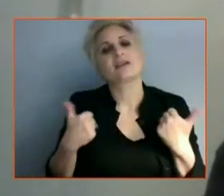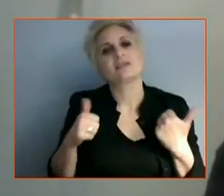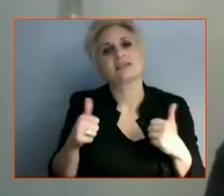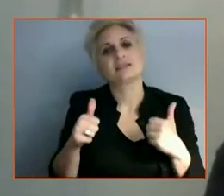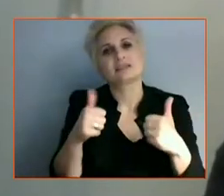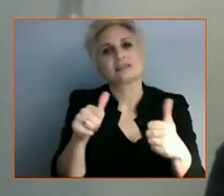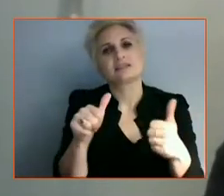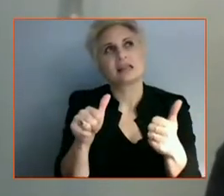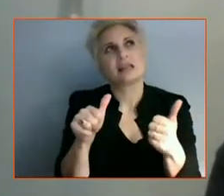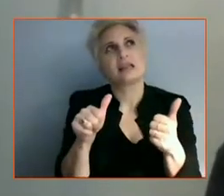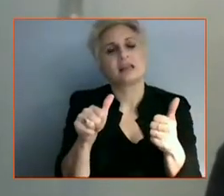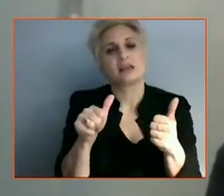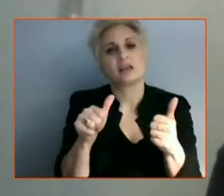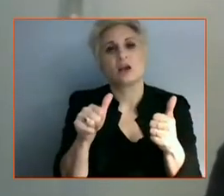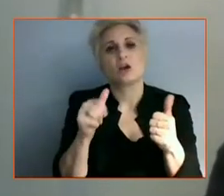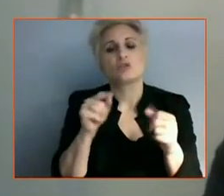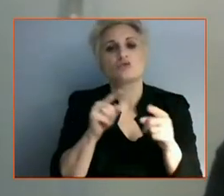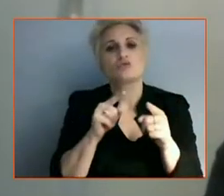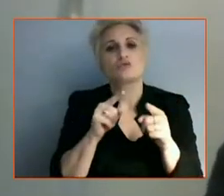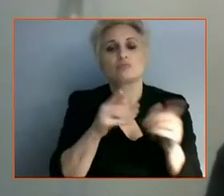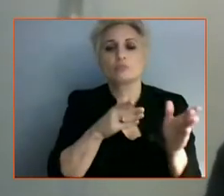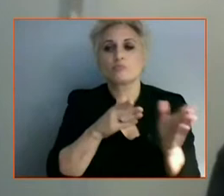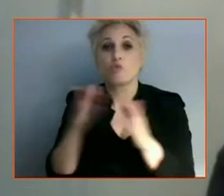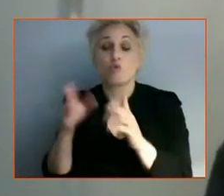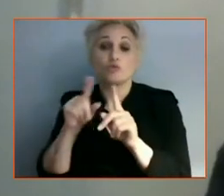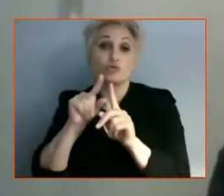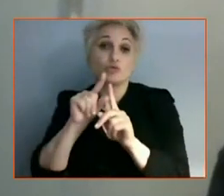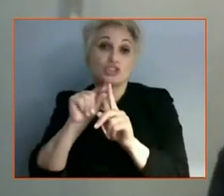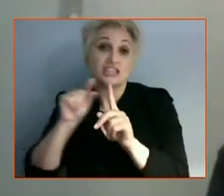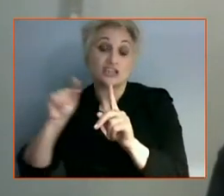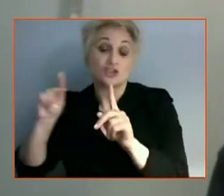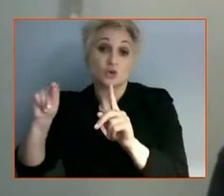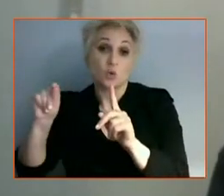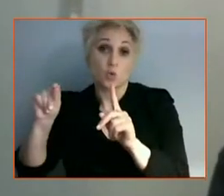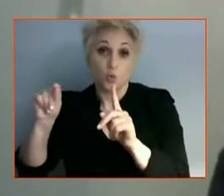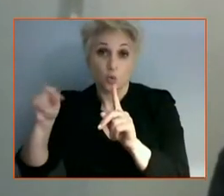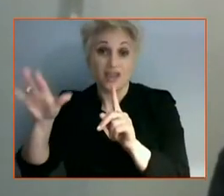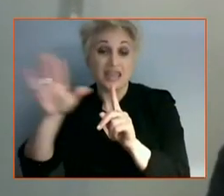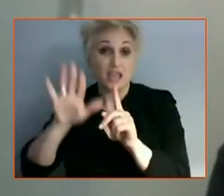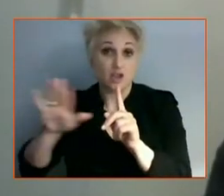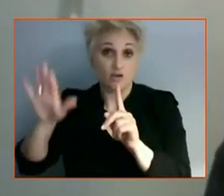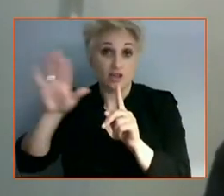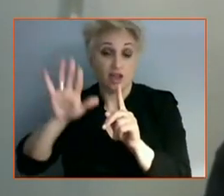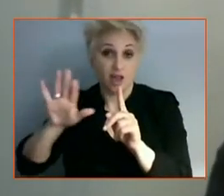moved towards digital platforms and are being innovative about how they will